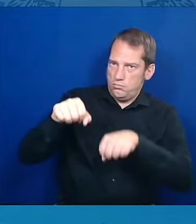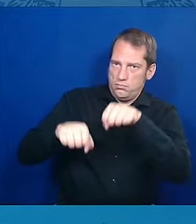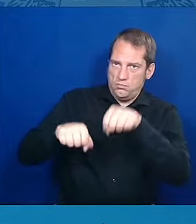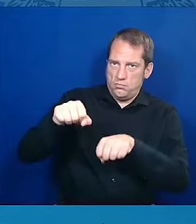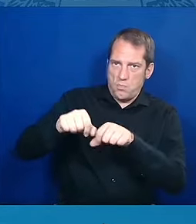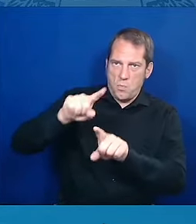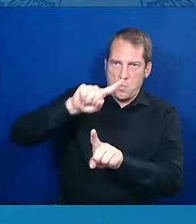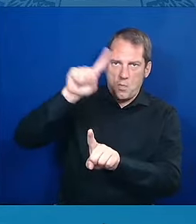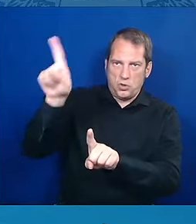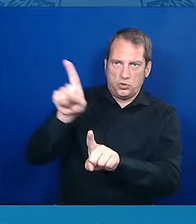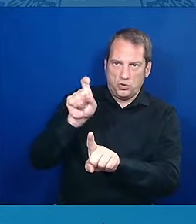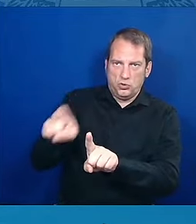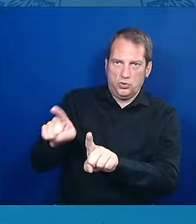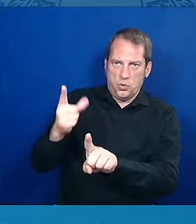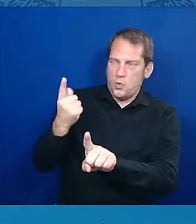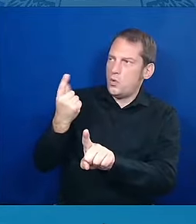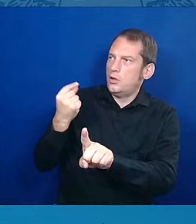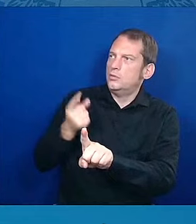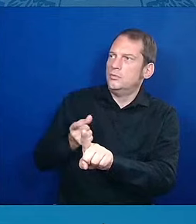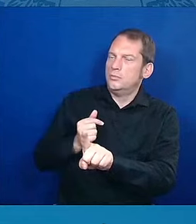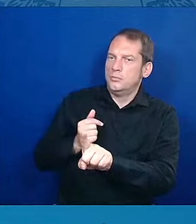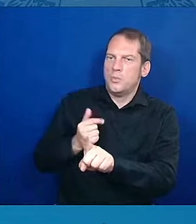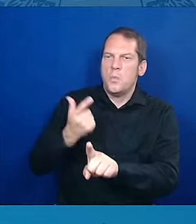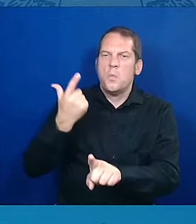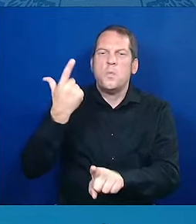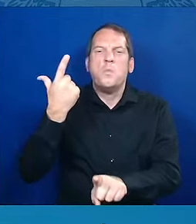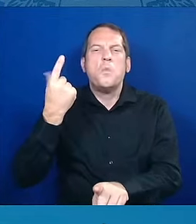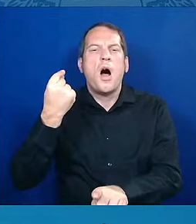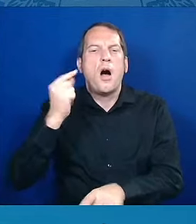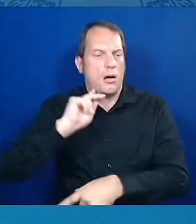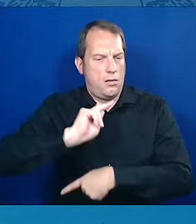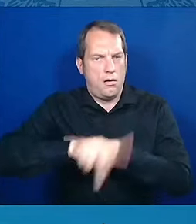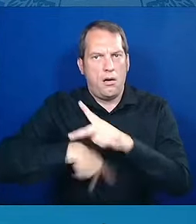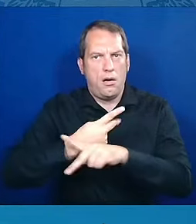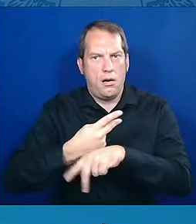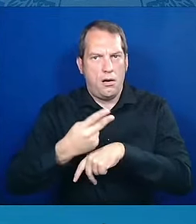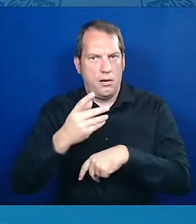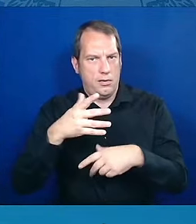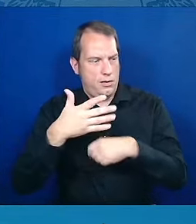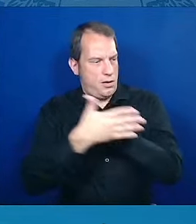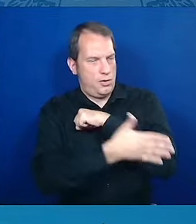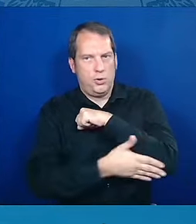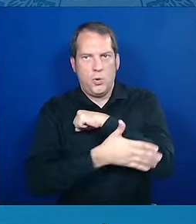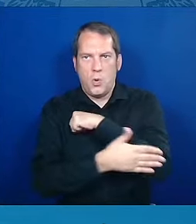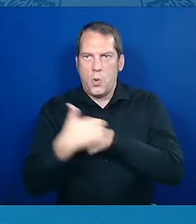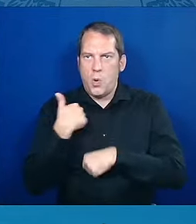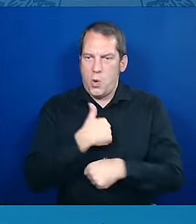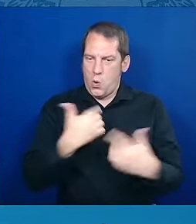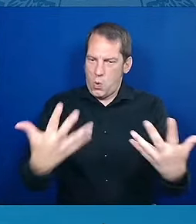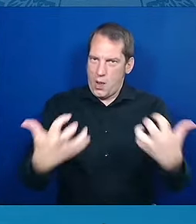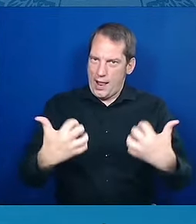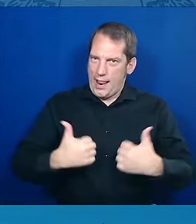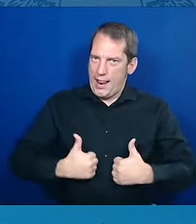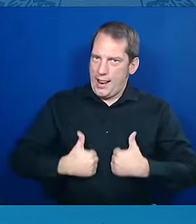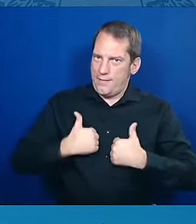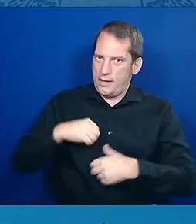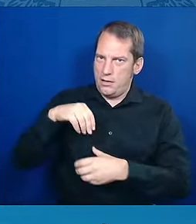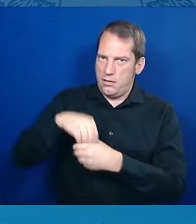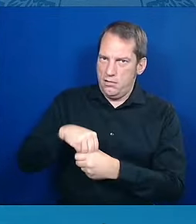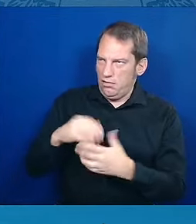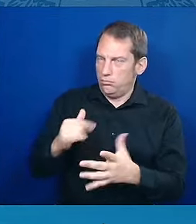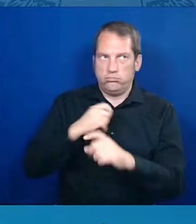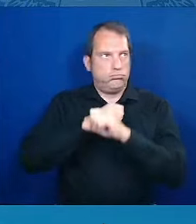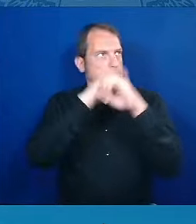we want to live in? A country of freedom, compassion, and rule of